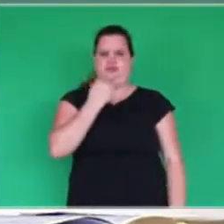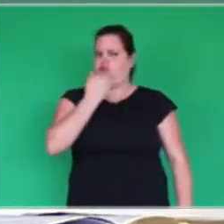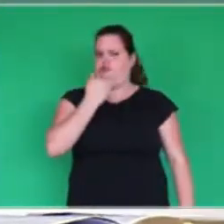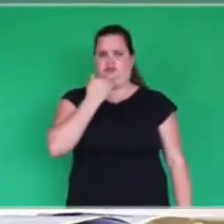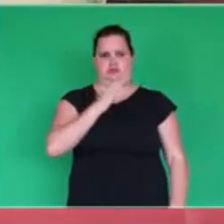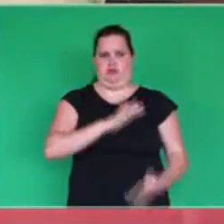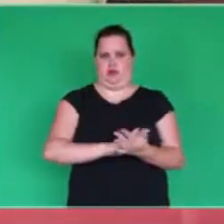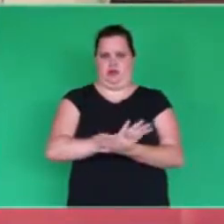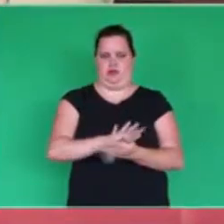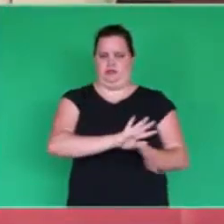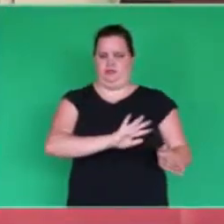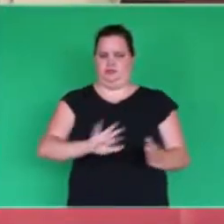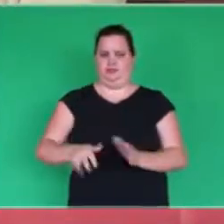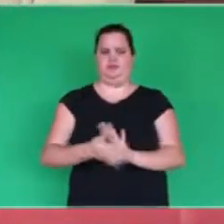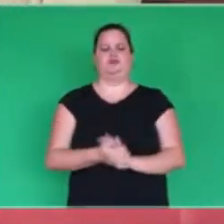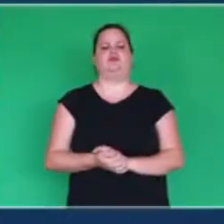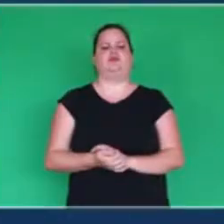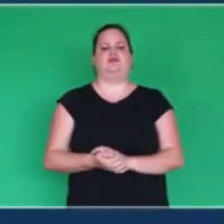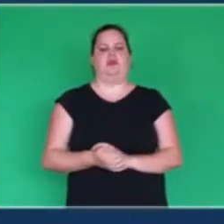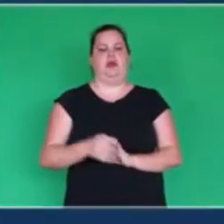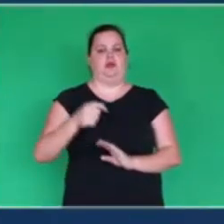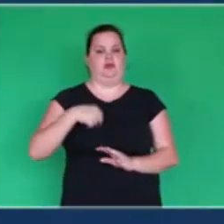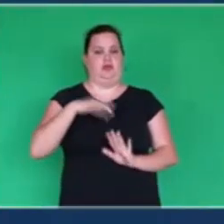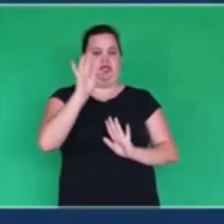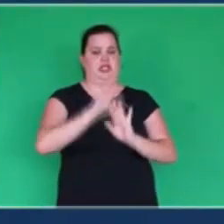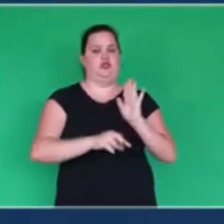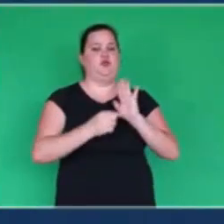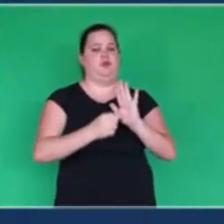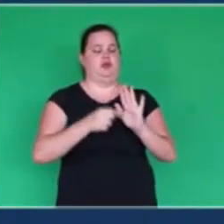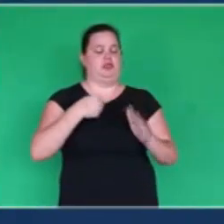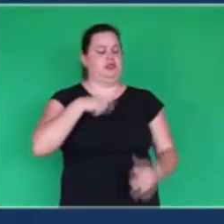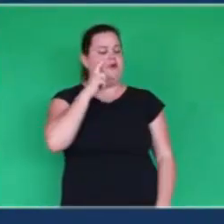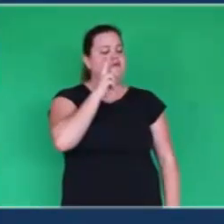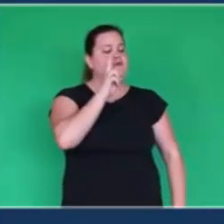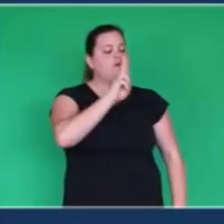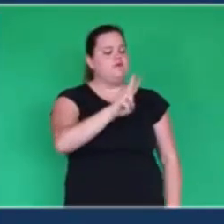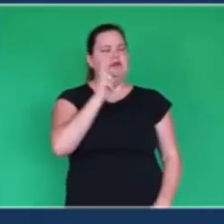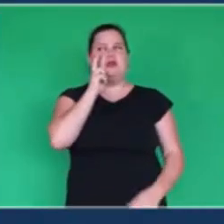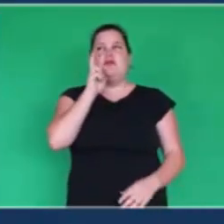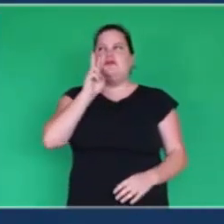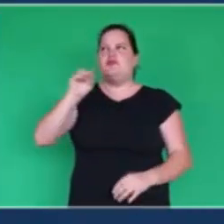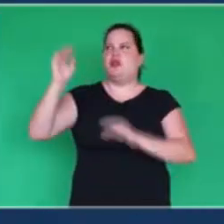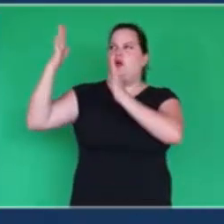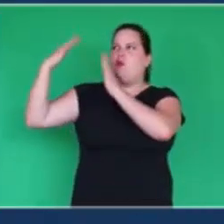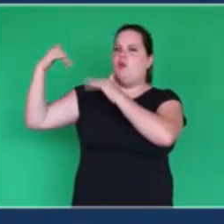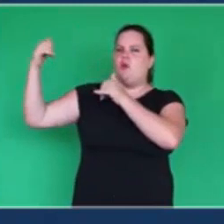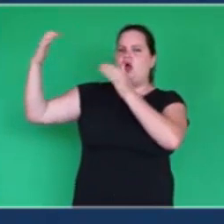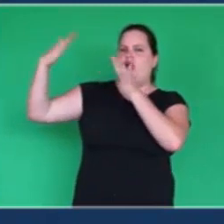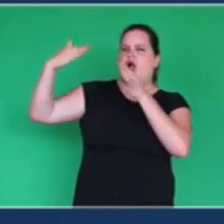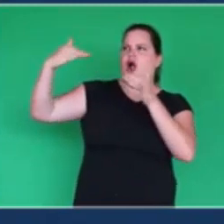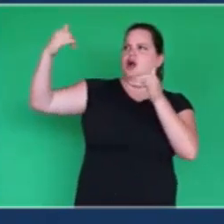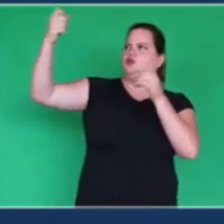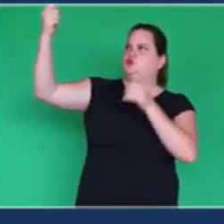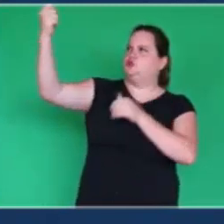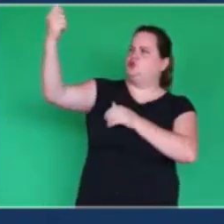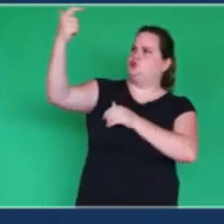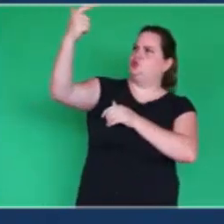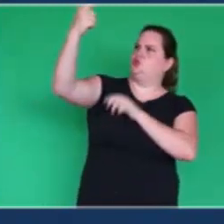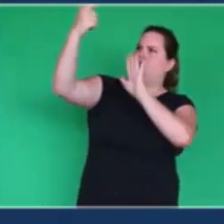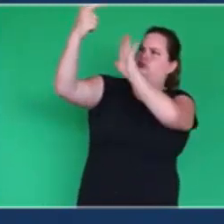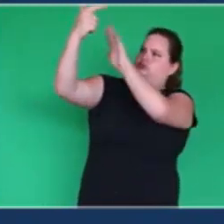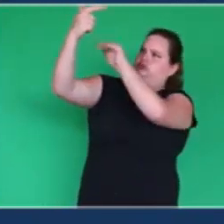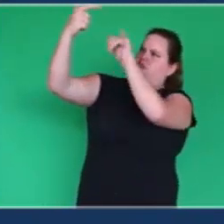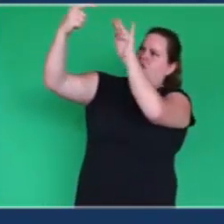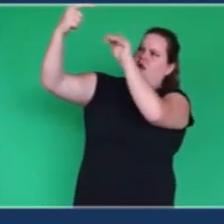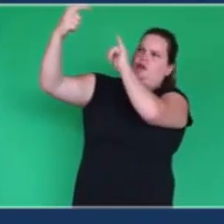chapter 16, verse 17 says, then the seventh angel poured out his bow into the air, and a